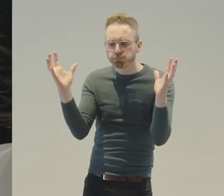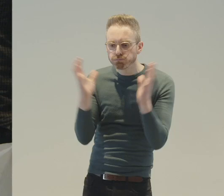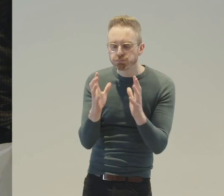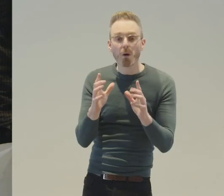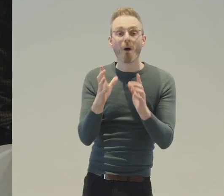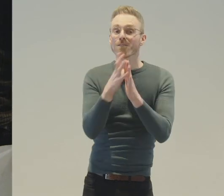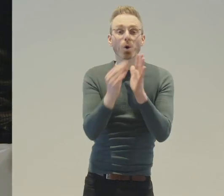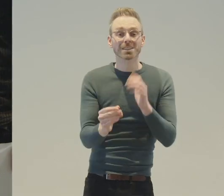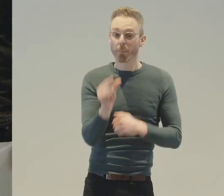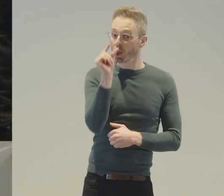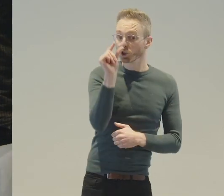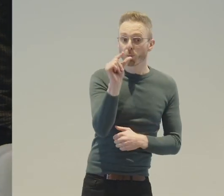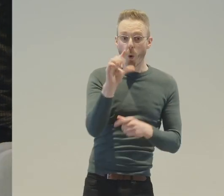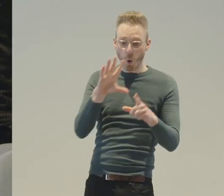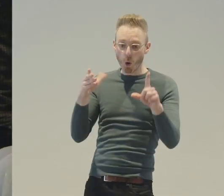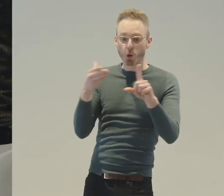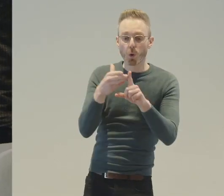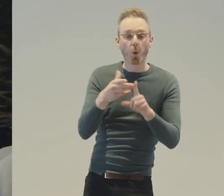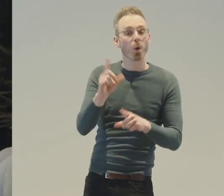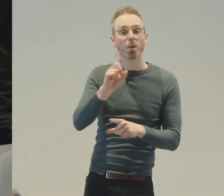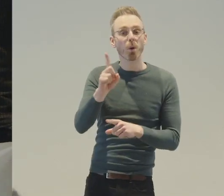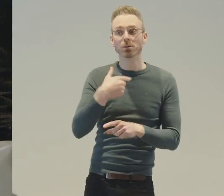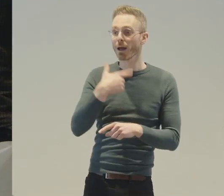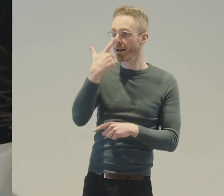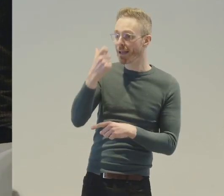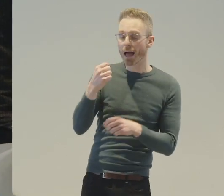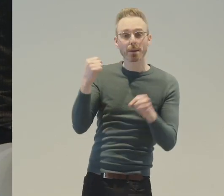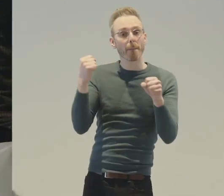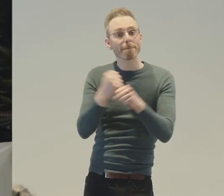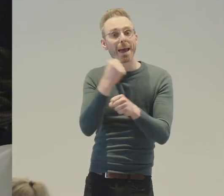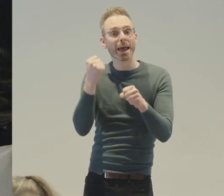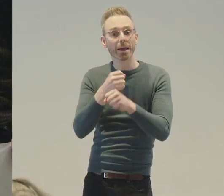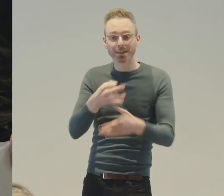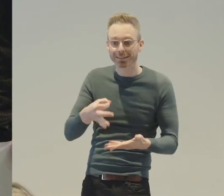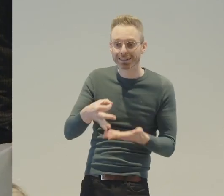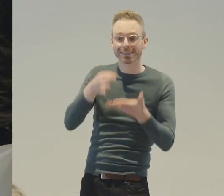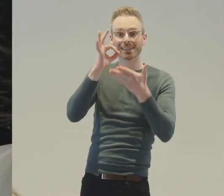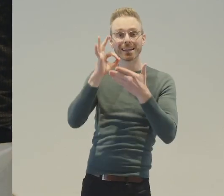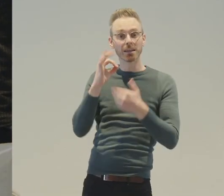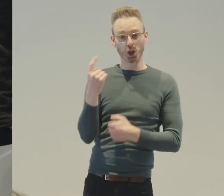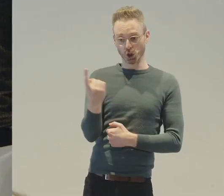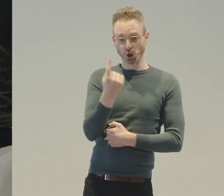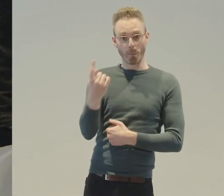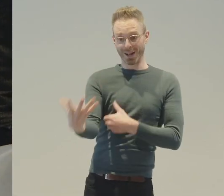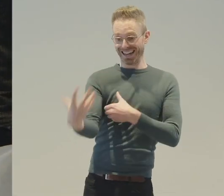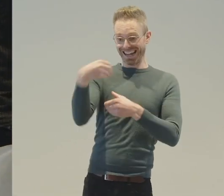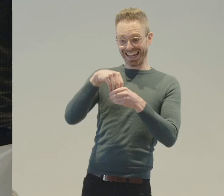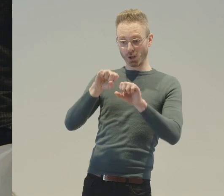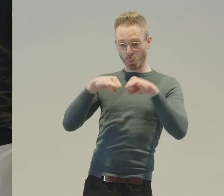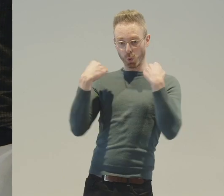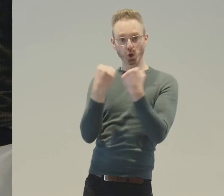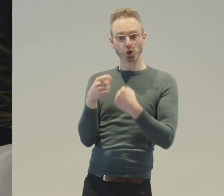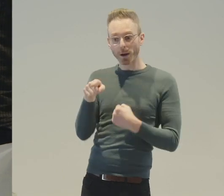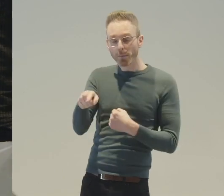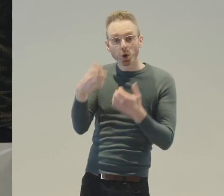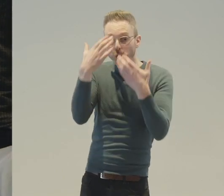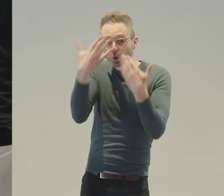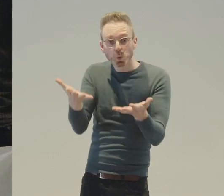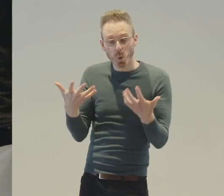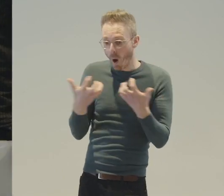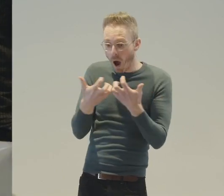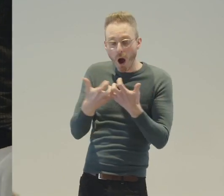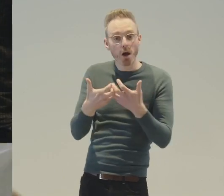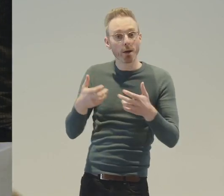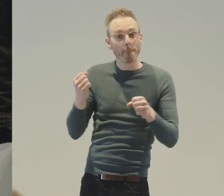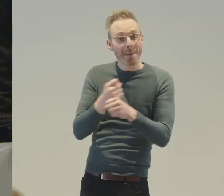tea. Say if someone does know how to make a cup of tea, we take